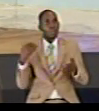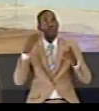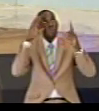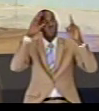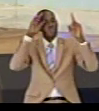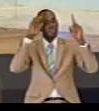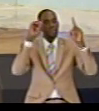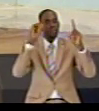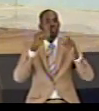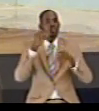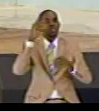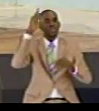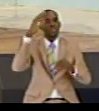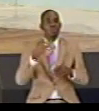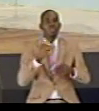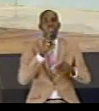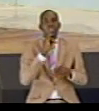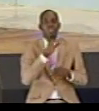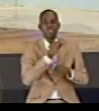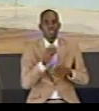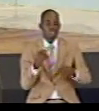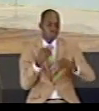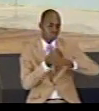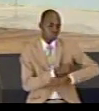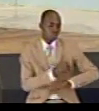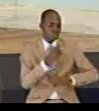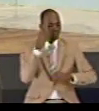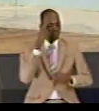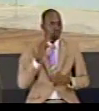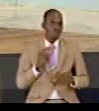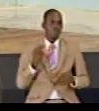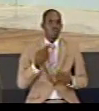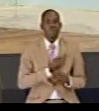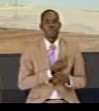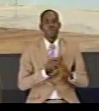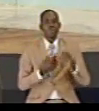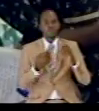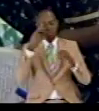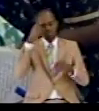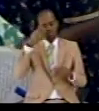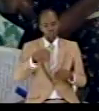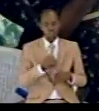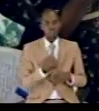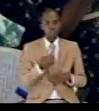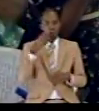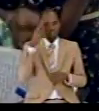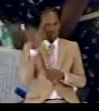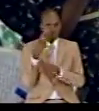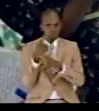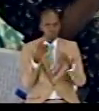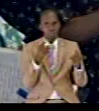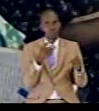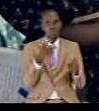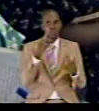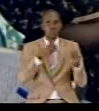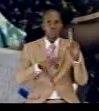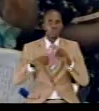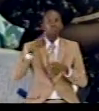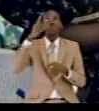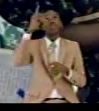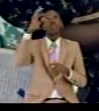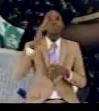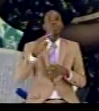God is a refuge for us. For me, God is a